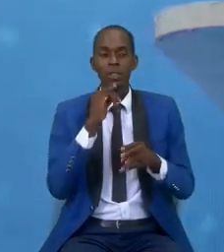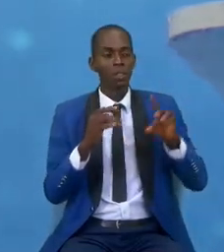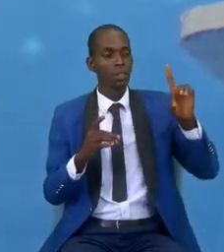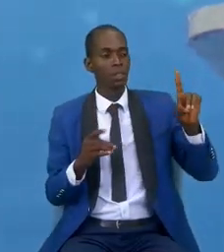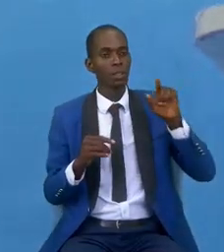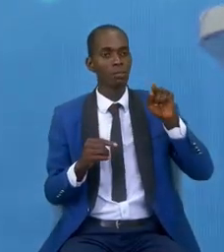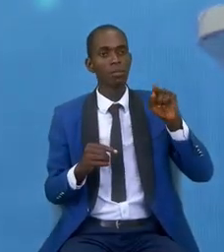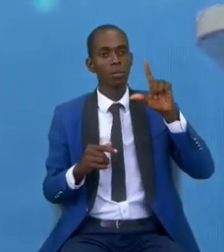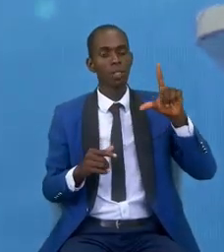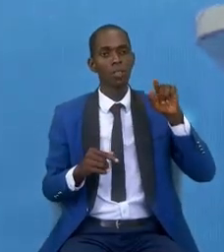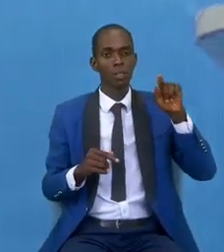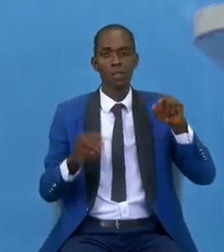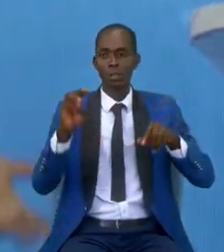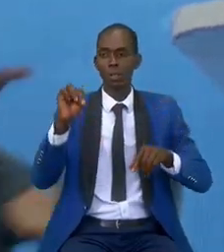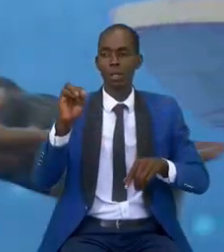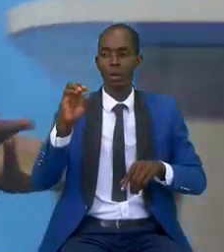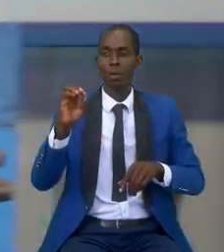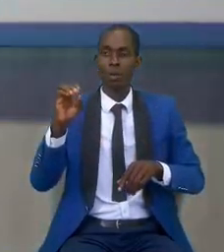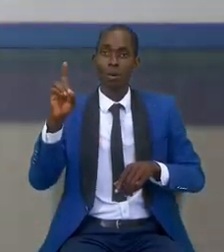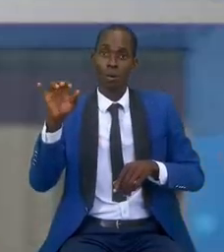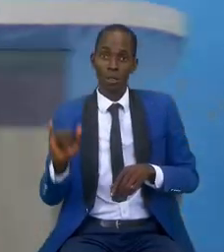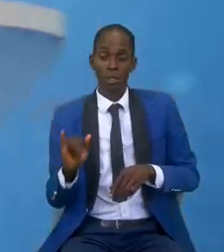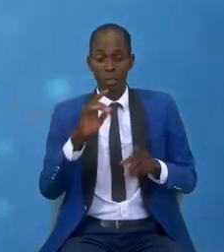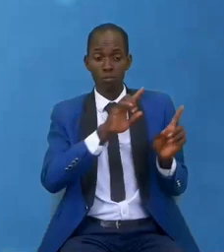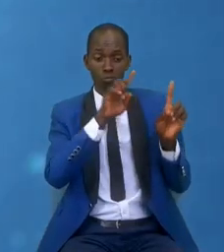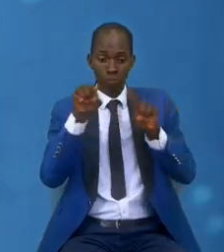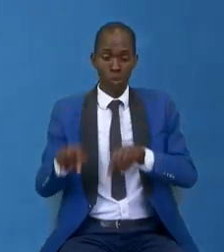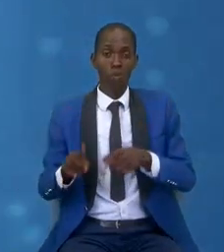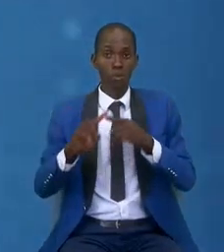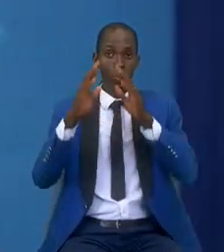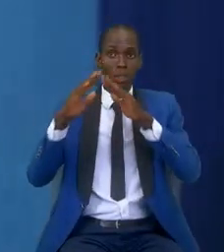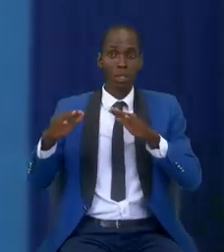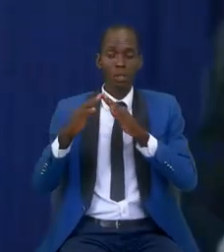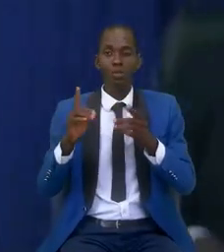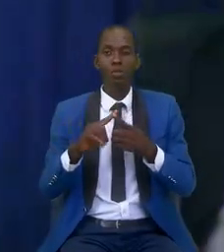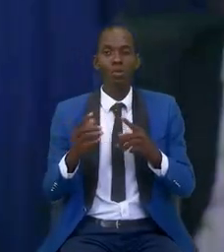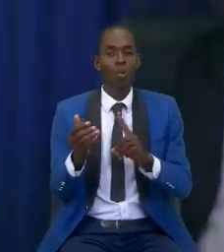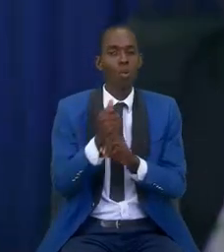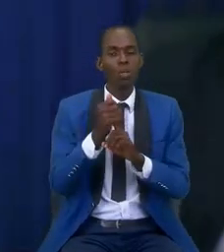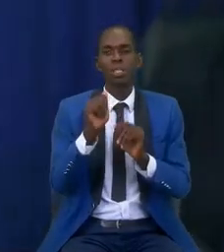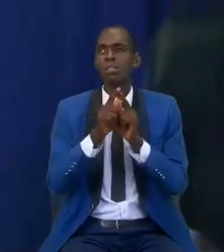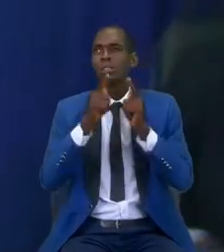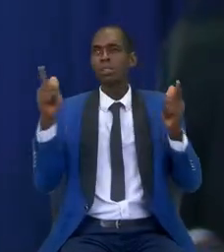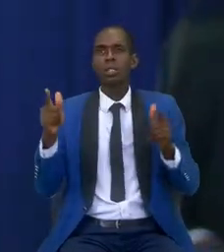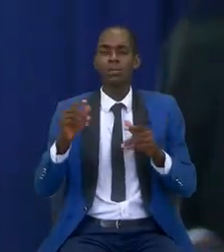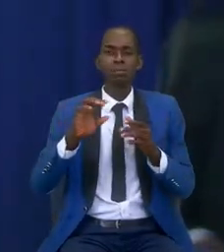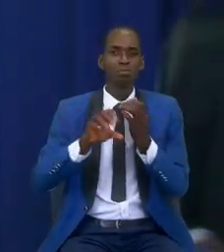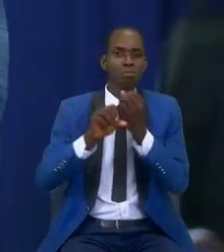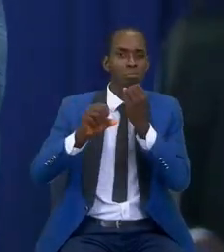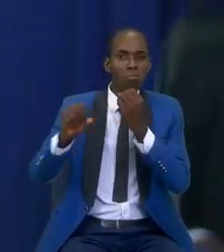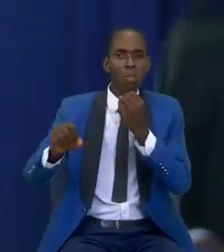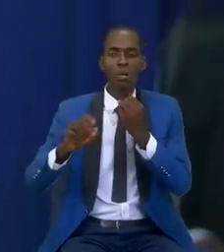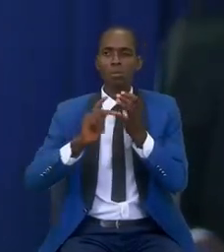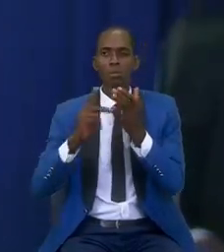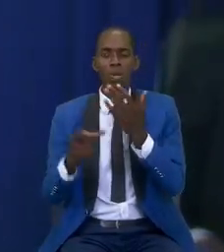encourage crossing the mighty Crossing and many people have given their lives to the Lord and but there was this man